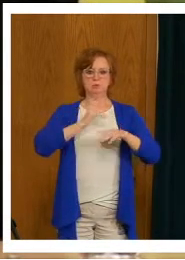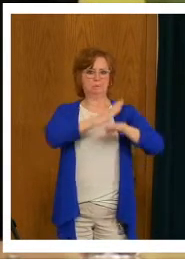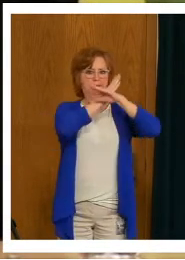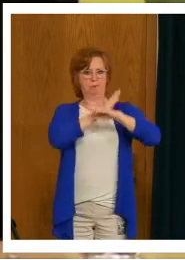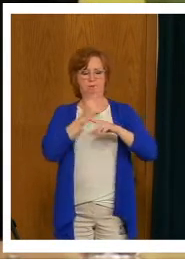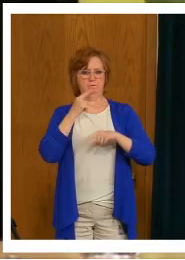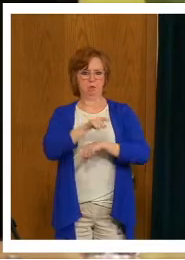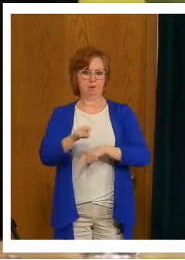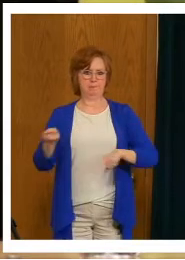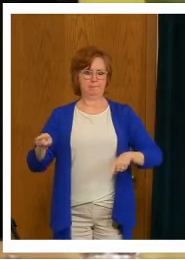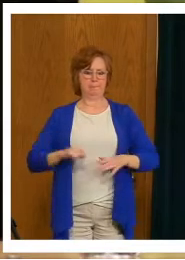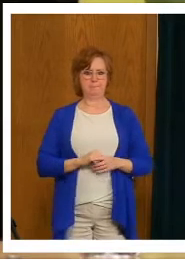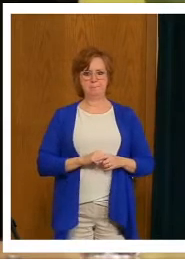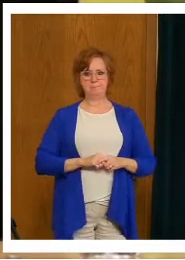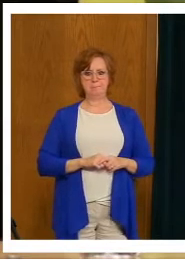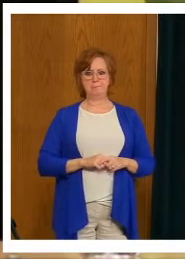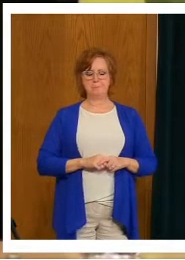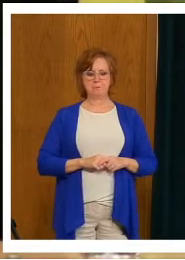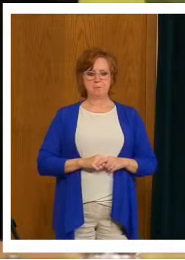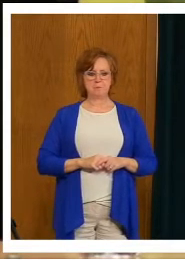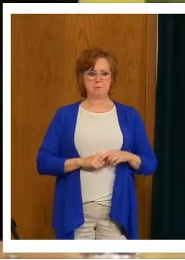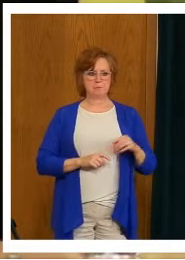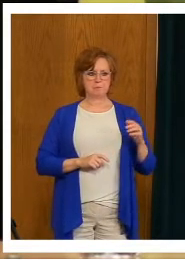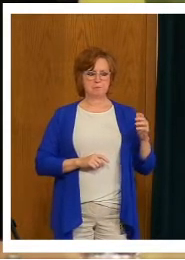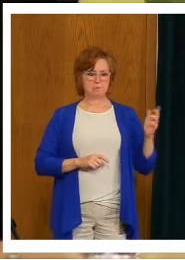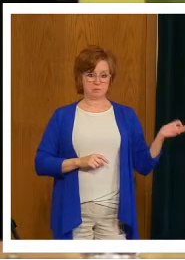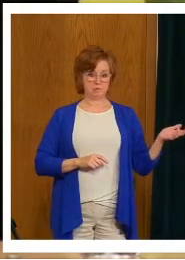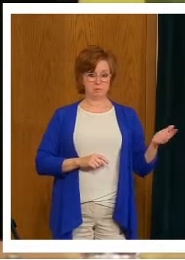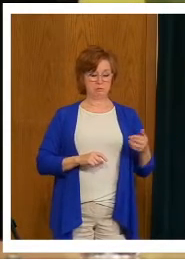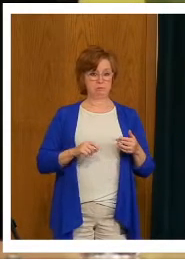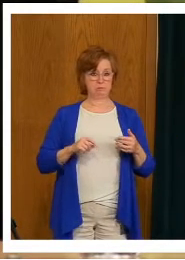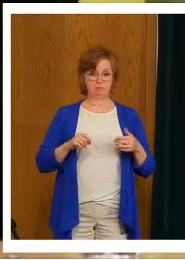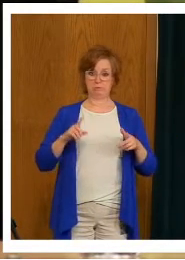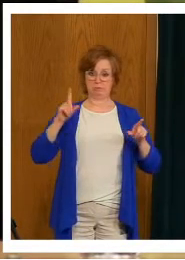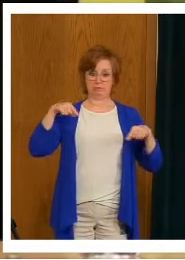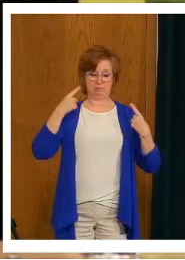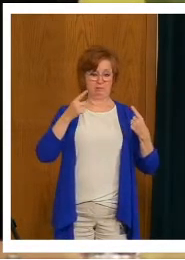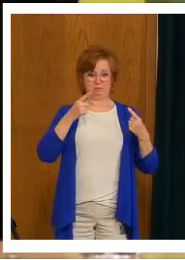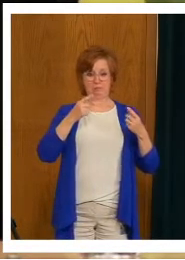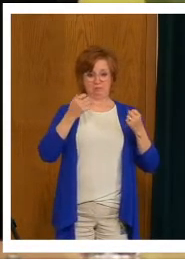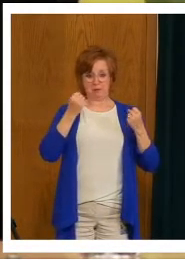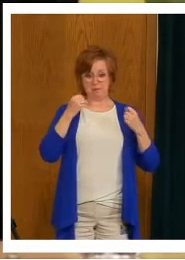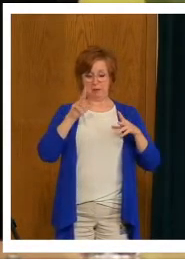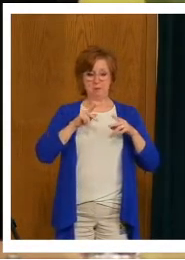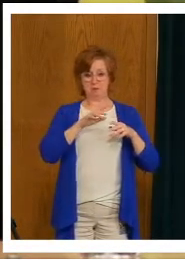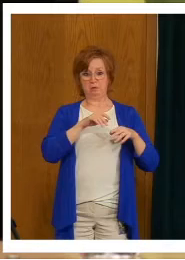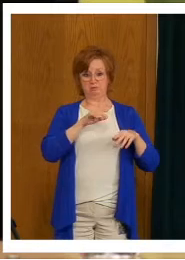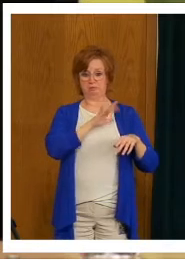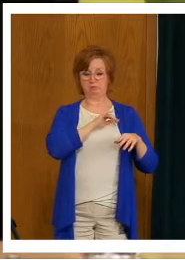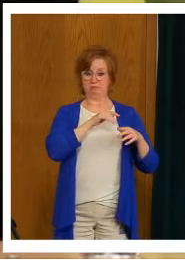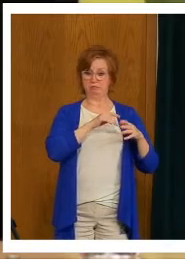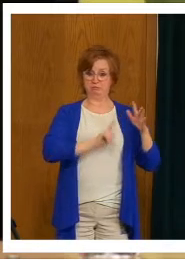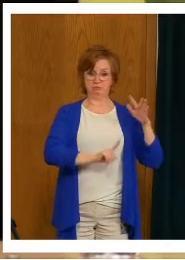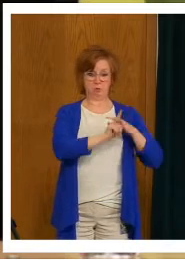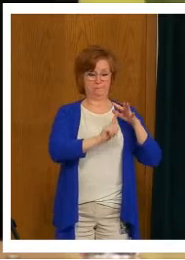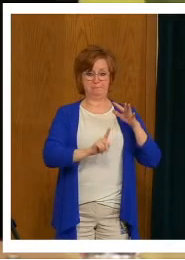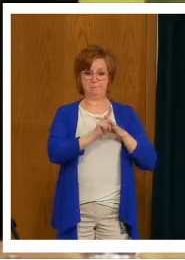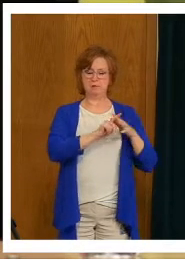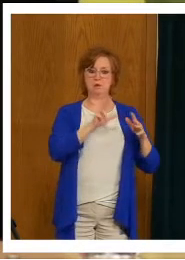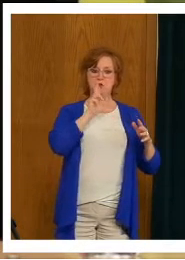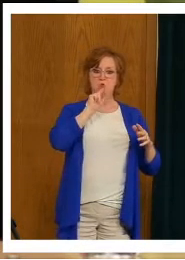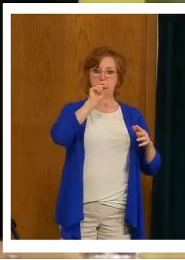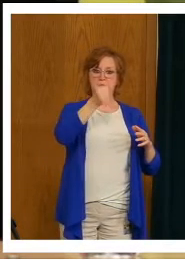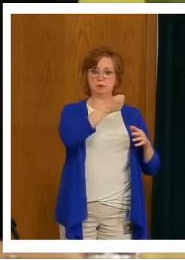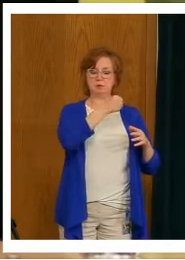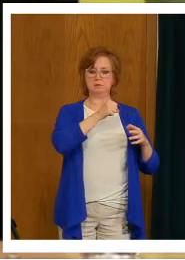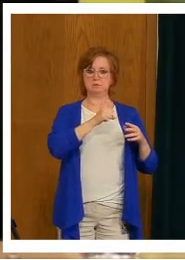that's offered to them. And they are showing up. I think, in fairness, we're seeing our 30 to 40-year-olds are showing up